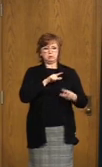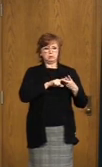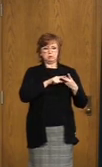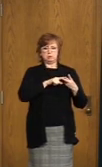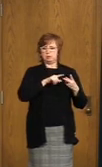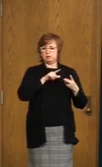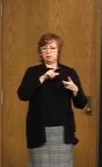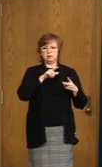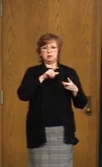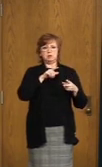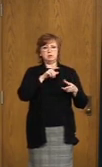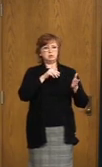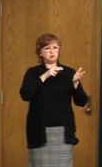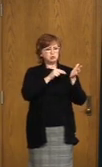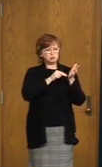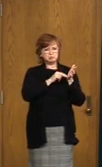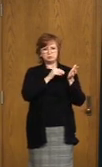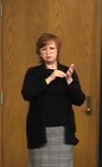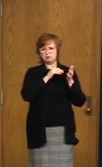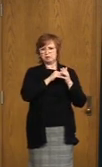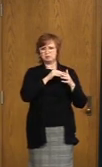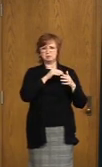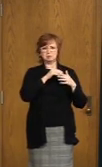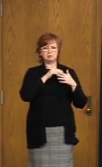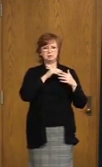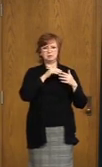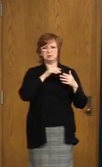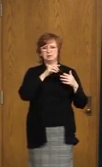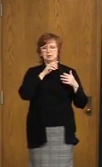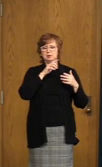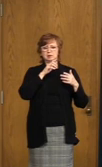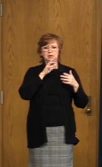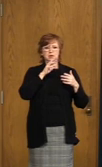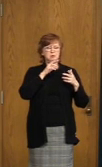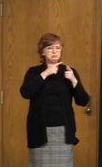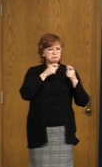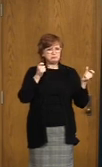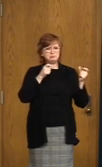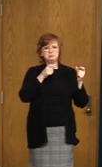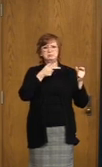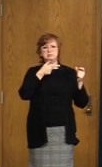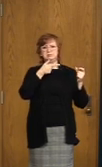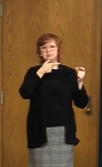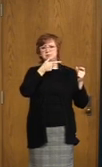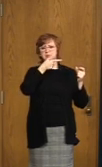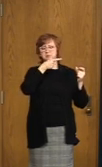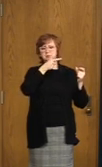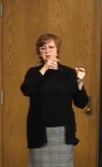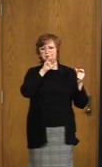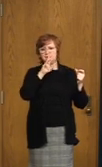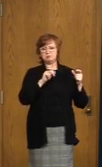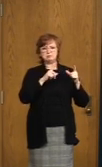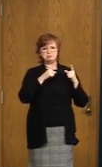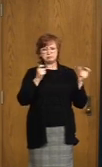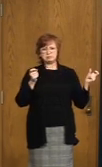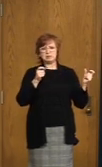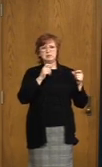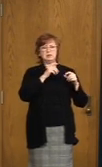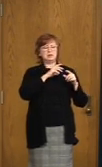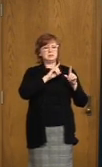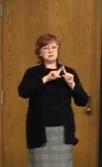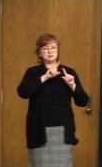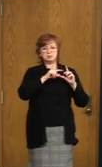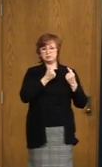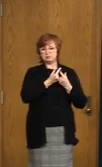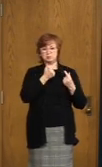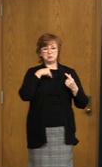frontline healthcare workers that I knew delivered our flu vaccine program each and every year. And you're seeing the results of their